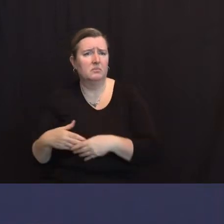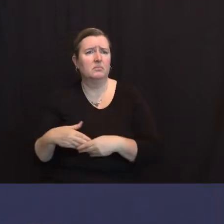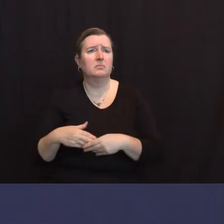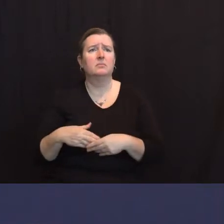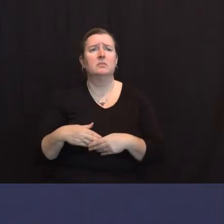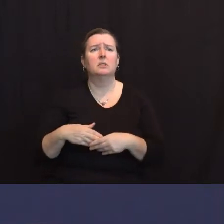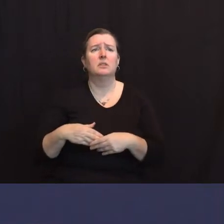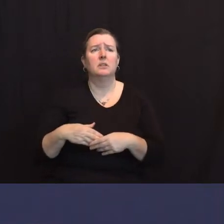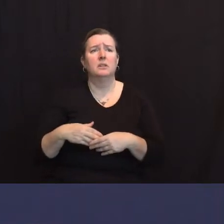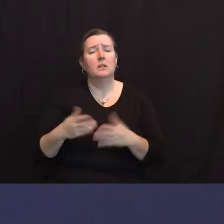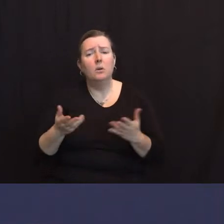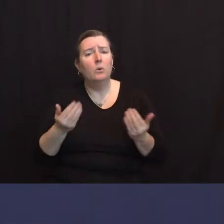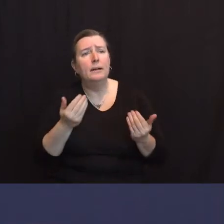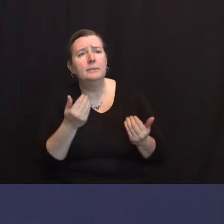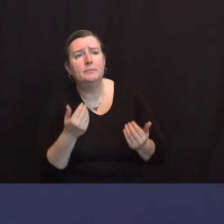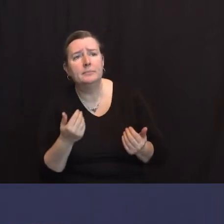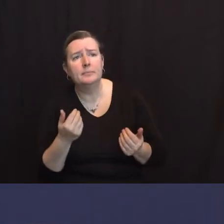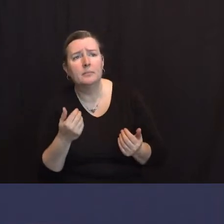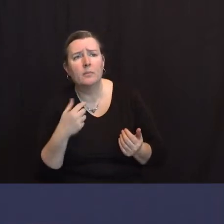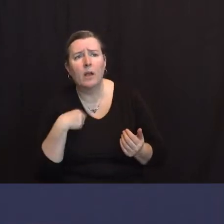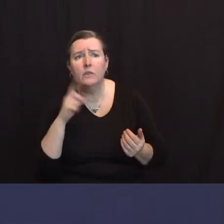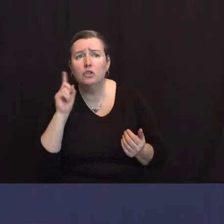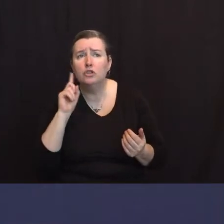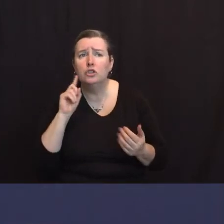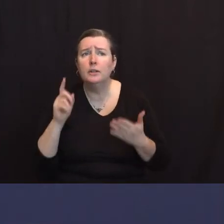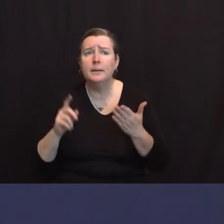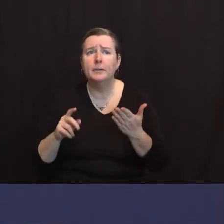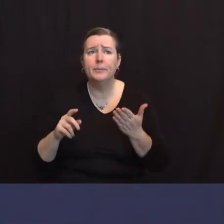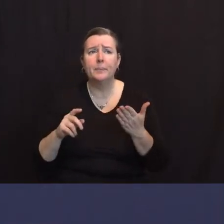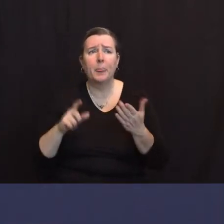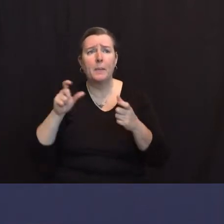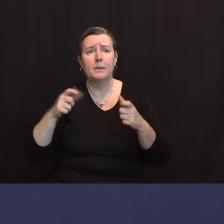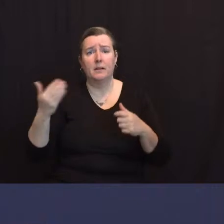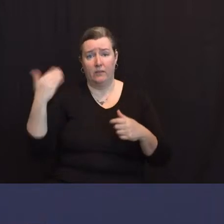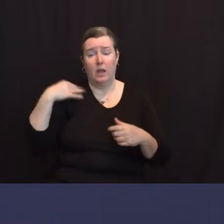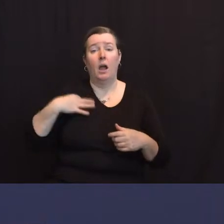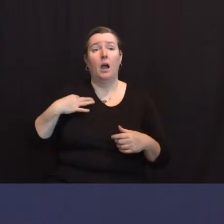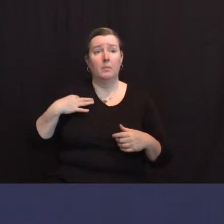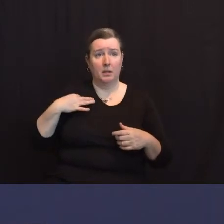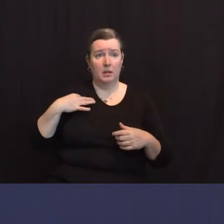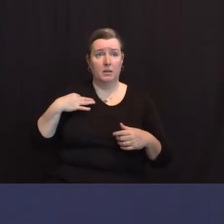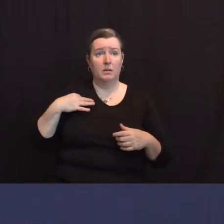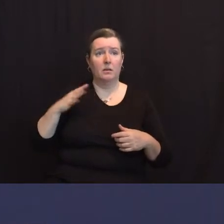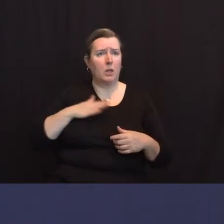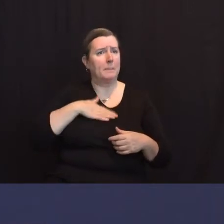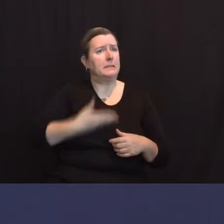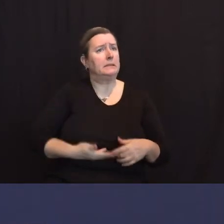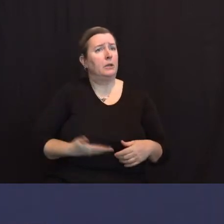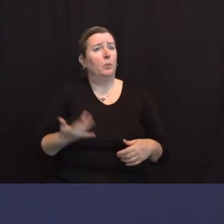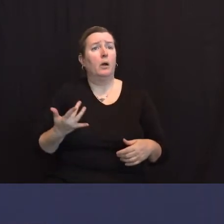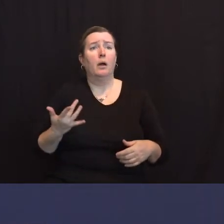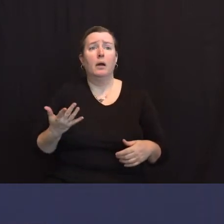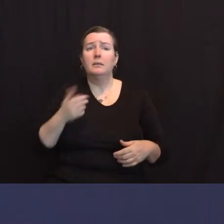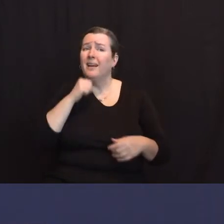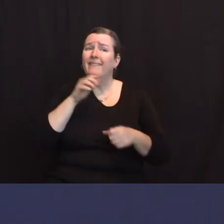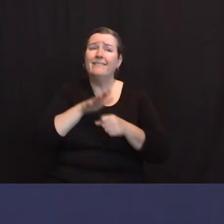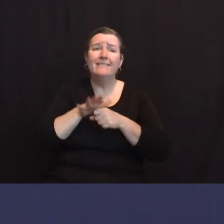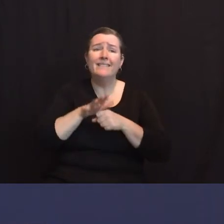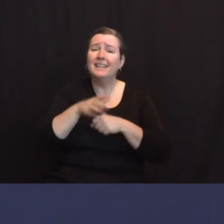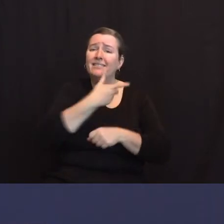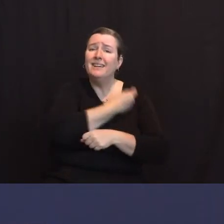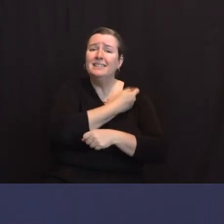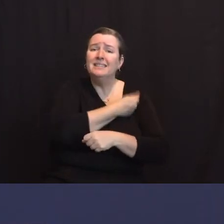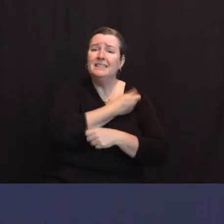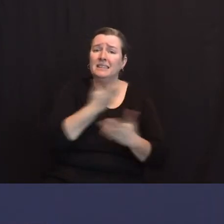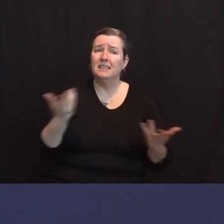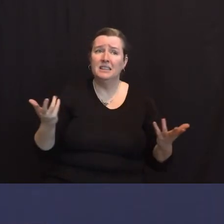from a lot of readers that were previously eligible who are upset because there's not enough supply there. So with the newly eligible,